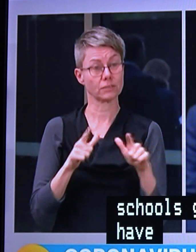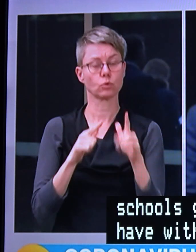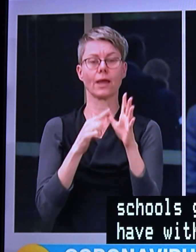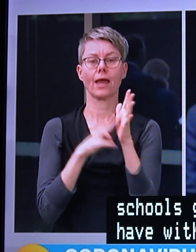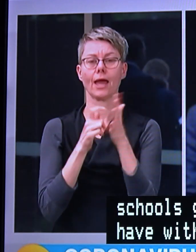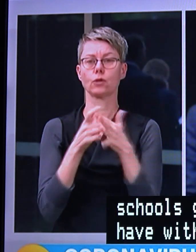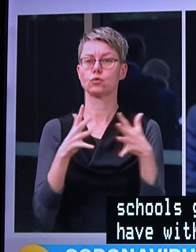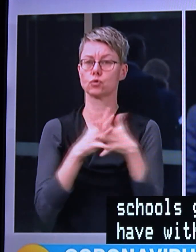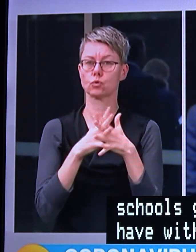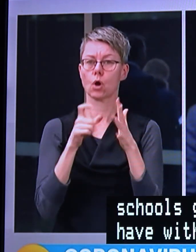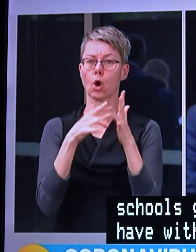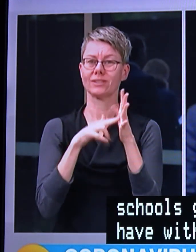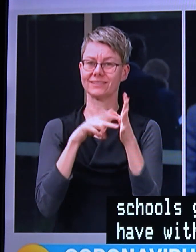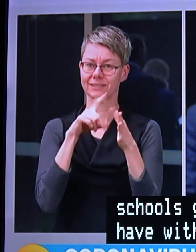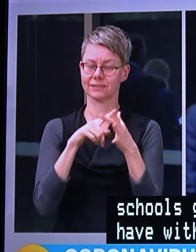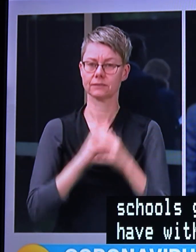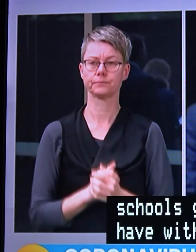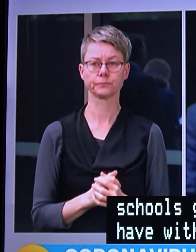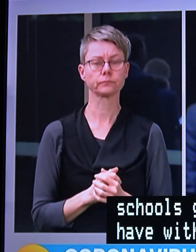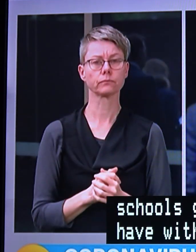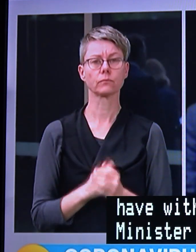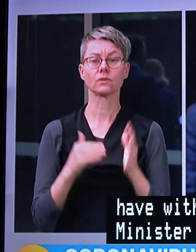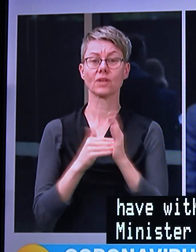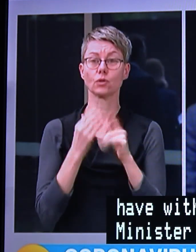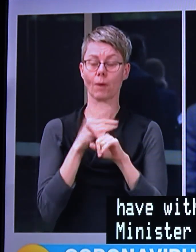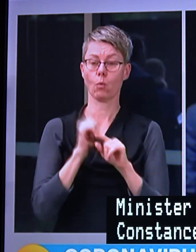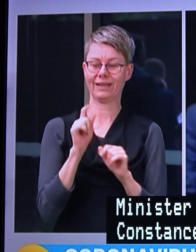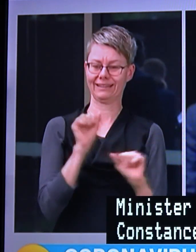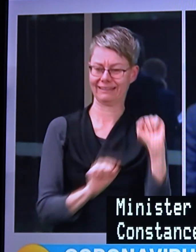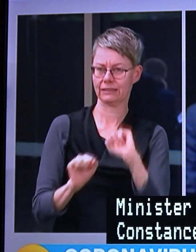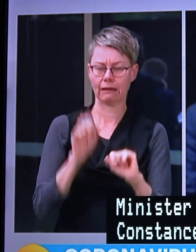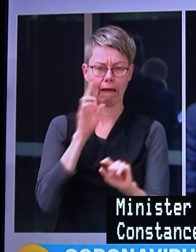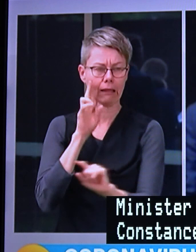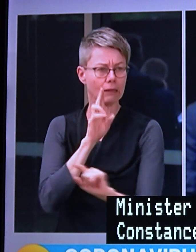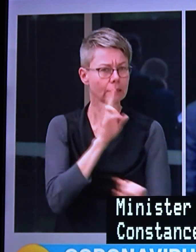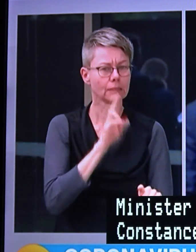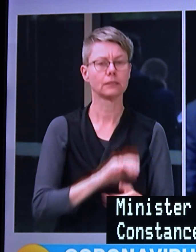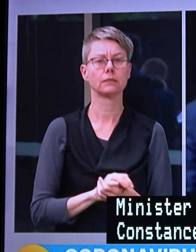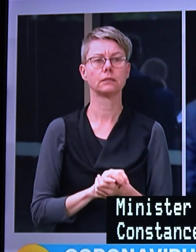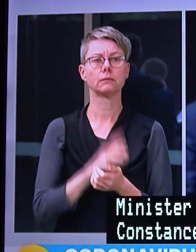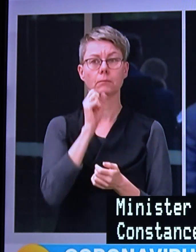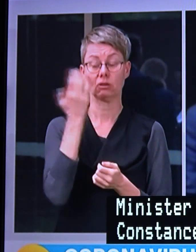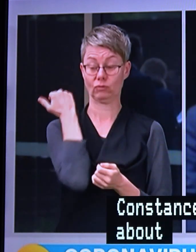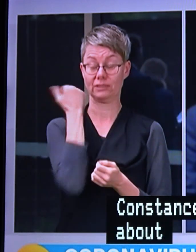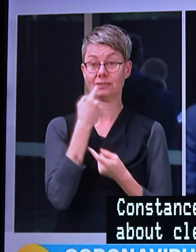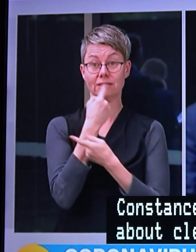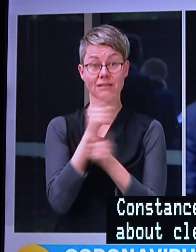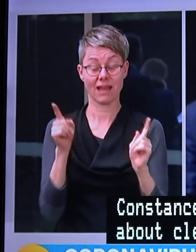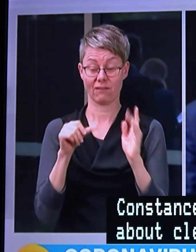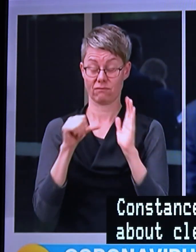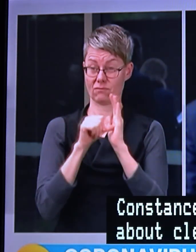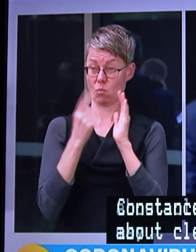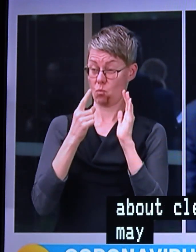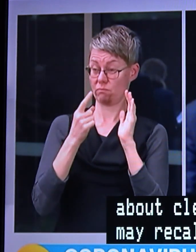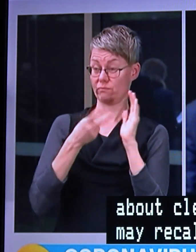Andrew Constance. Our message today is about cleanliness and cleaning. So you may recall that recently we announced